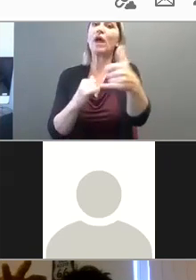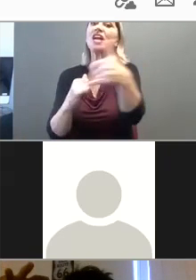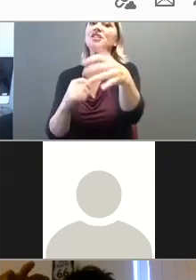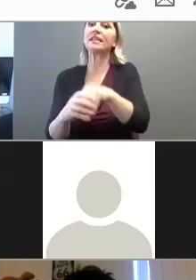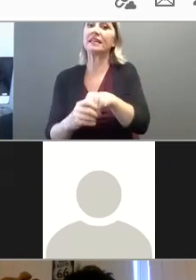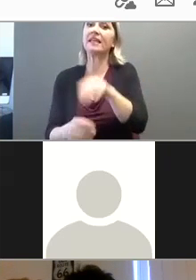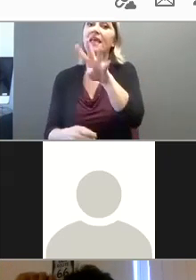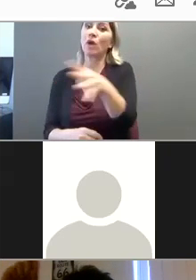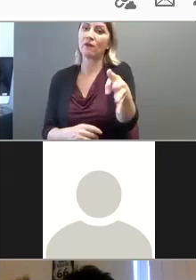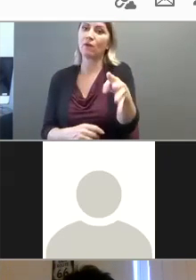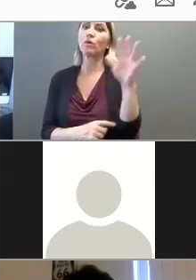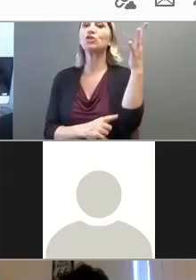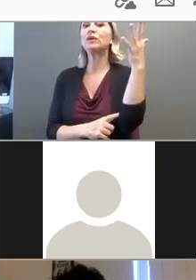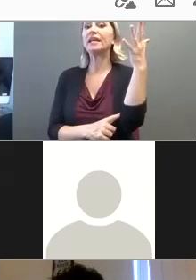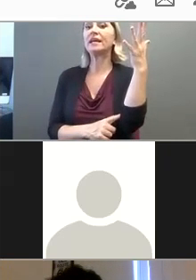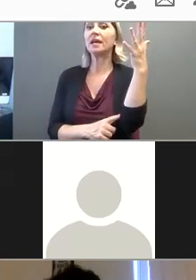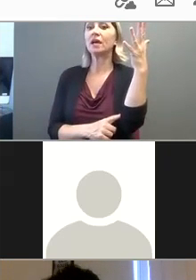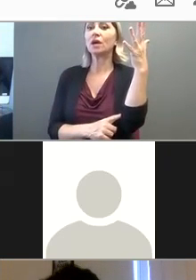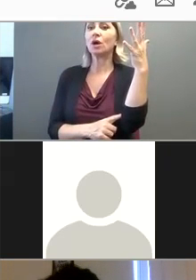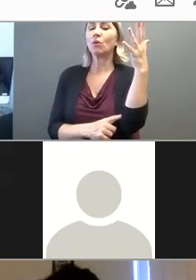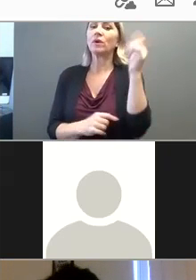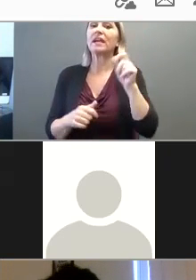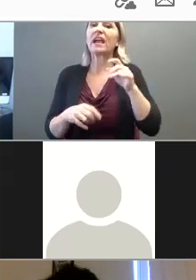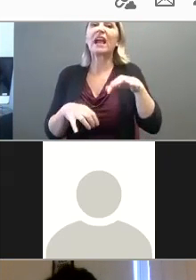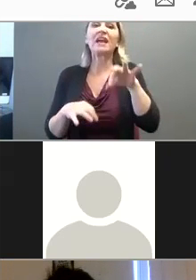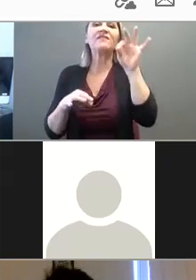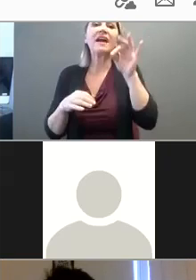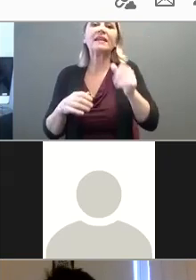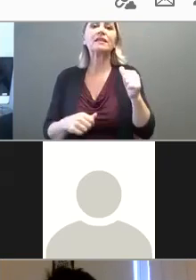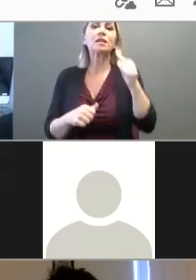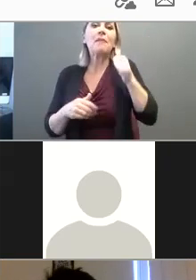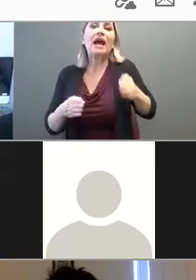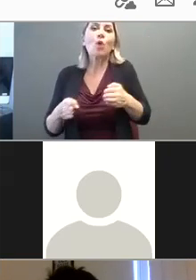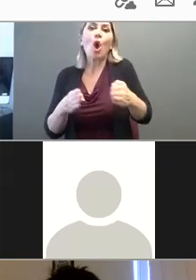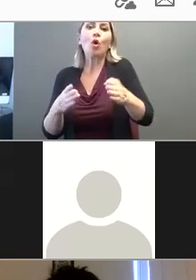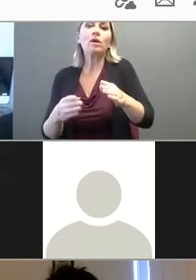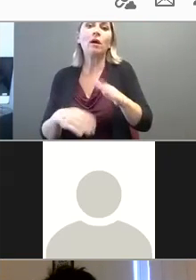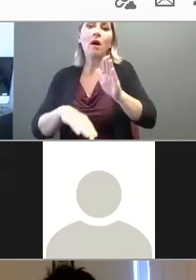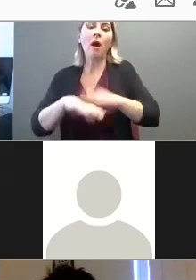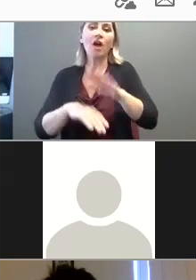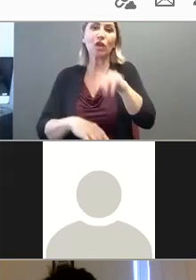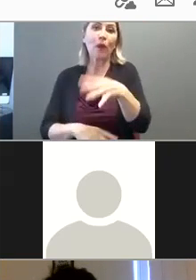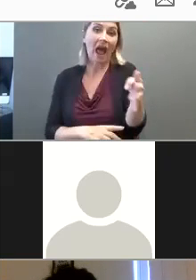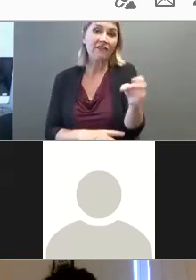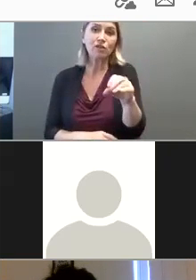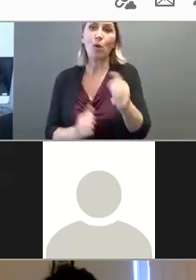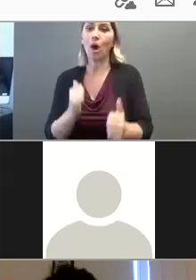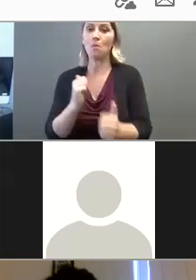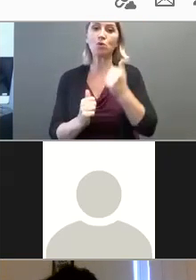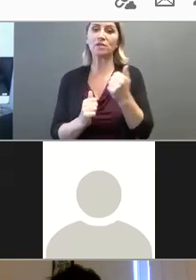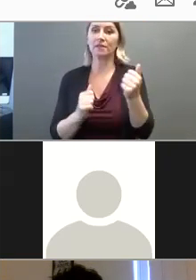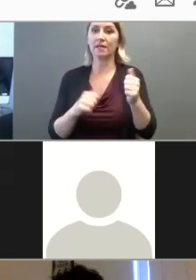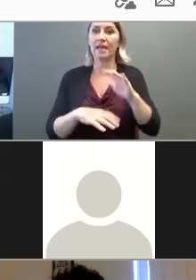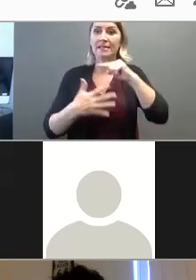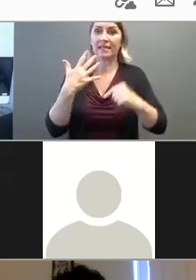a tree would basically provide the backbone of your graph, where those set of edges connecting all